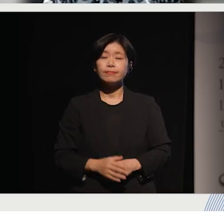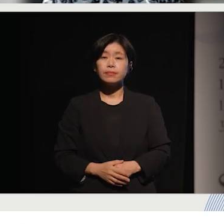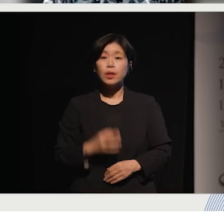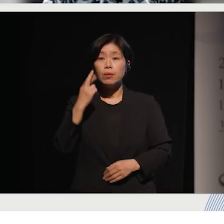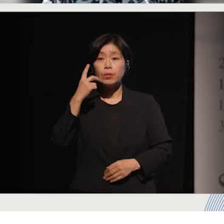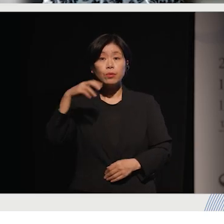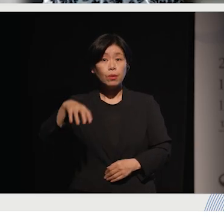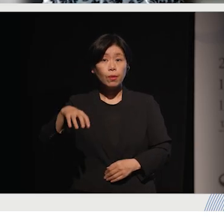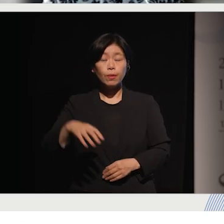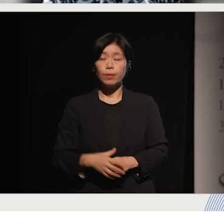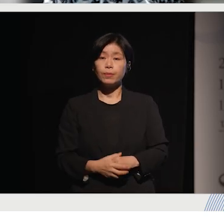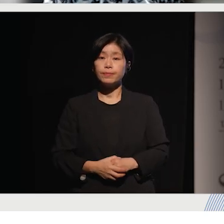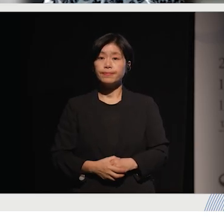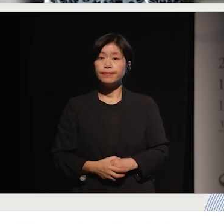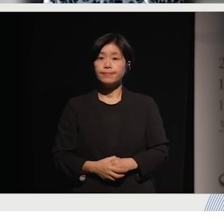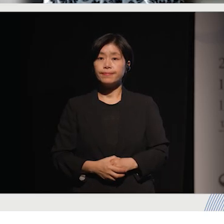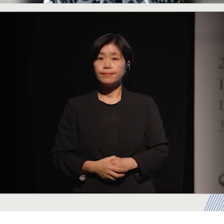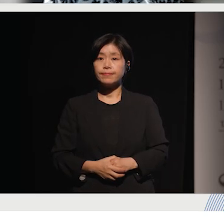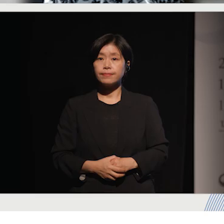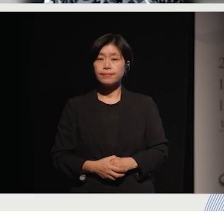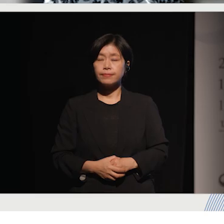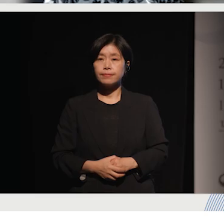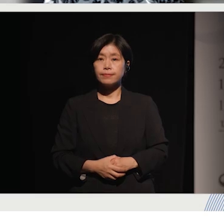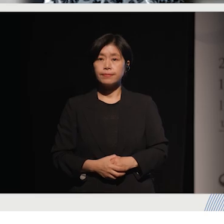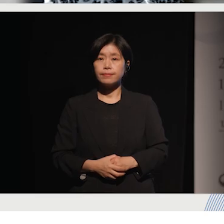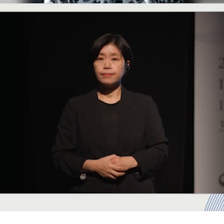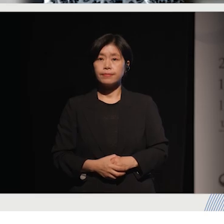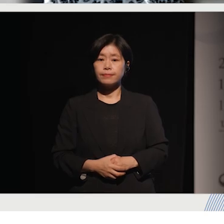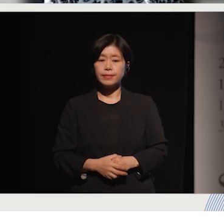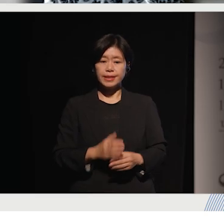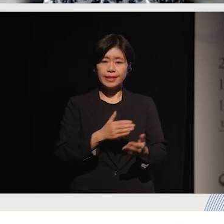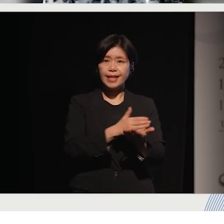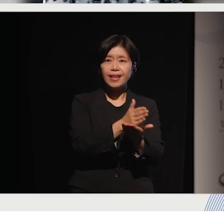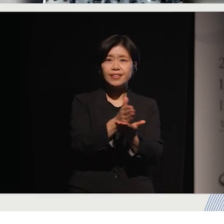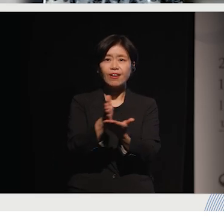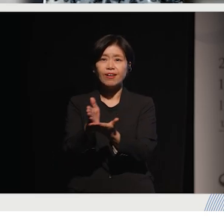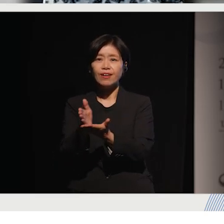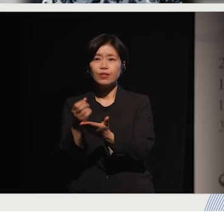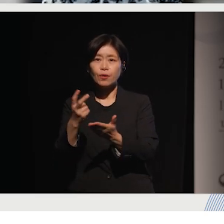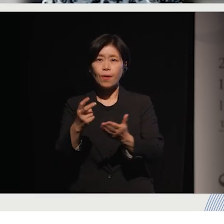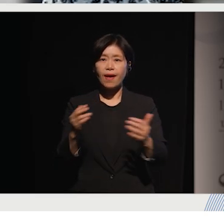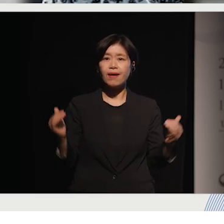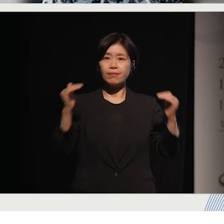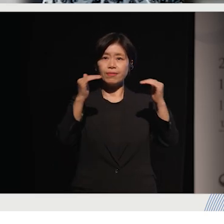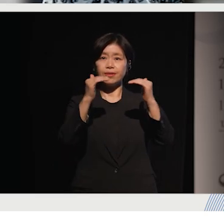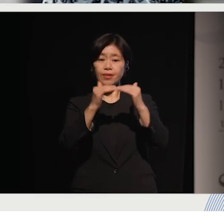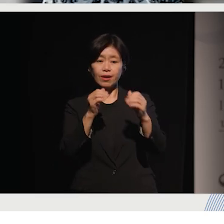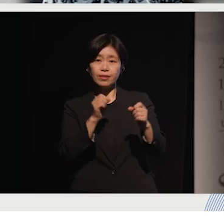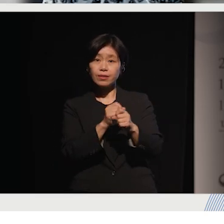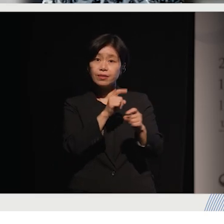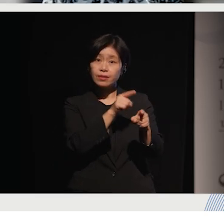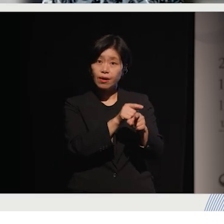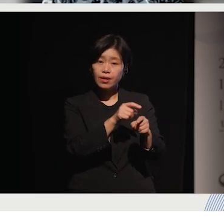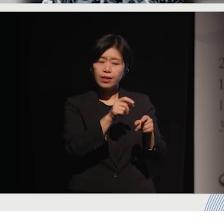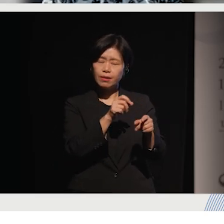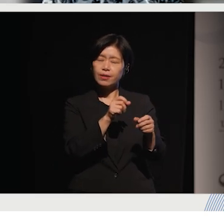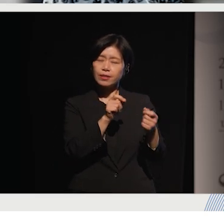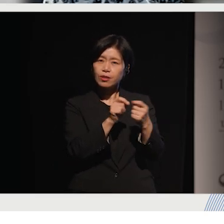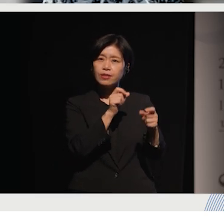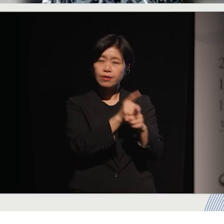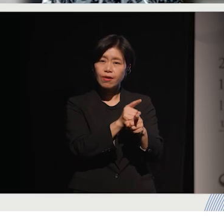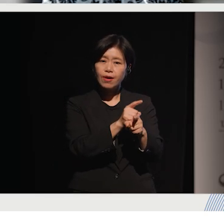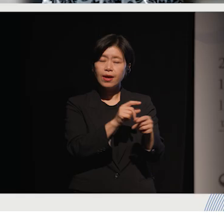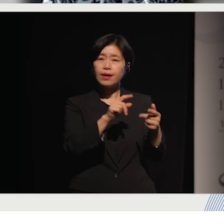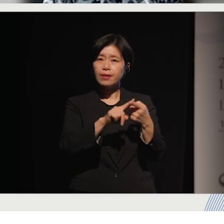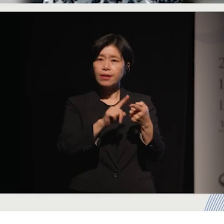funding when it comes to disability services, accessibility. When we think about diversity, equity, access, and inclusion